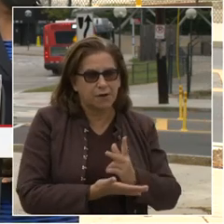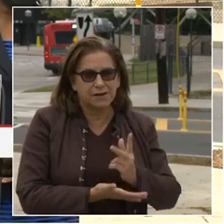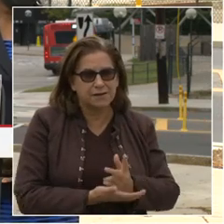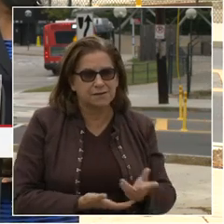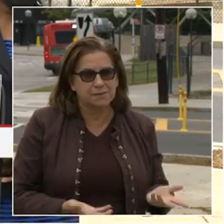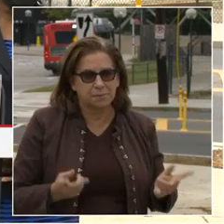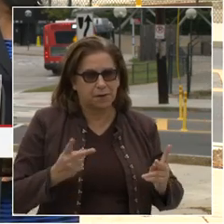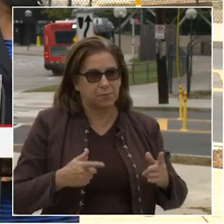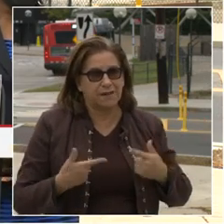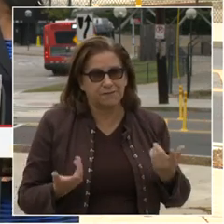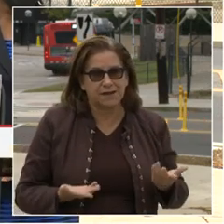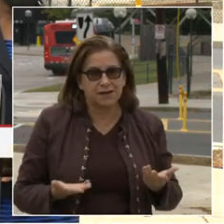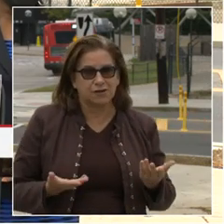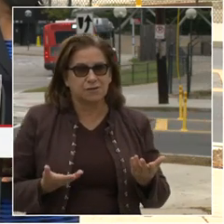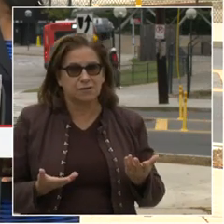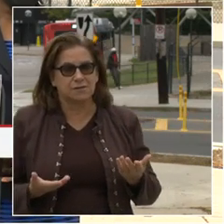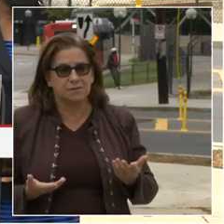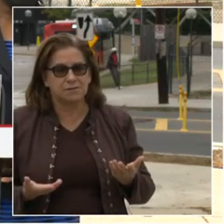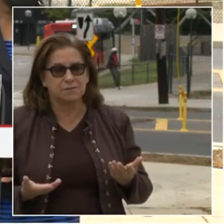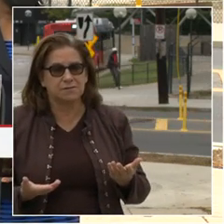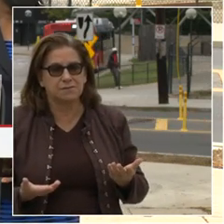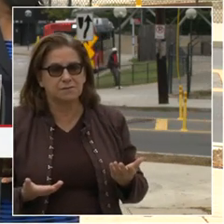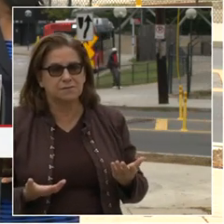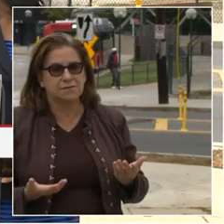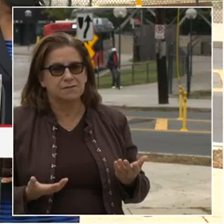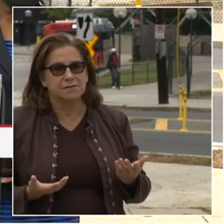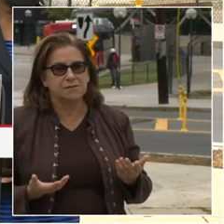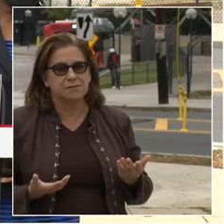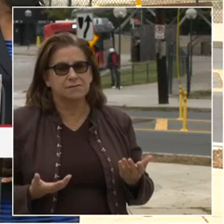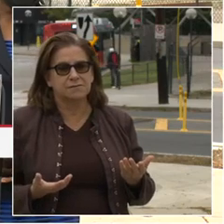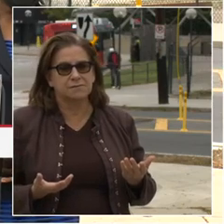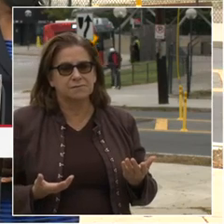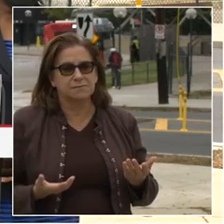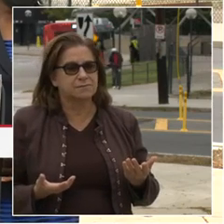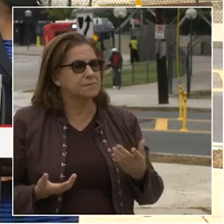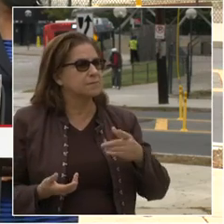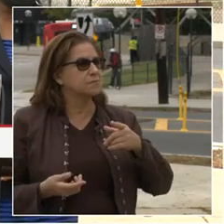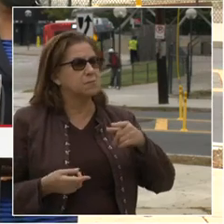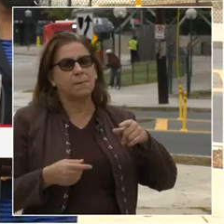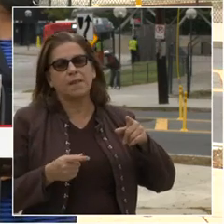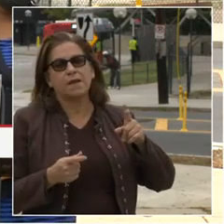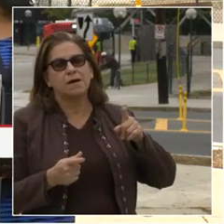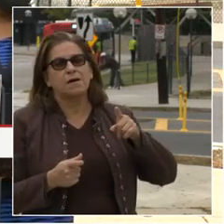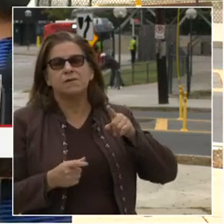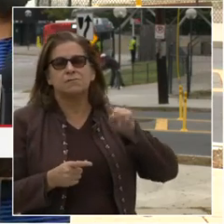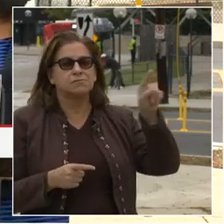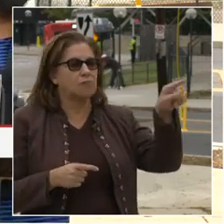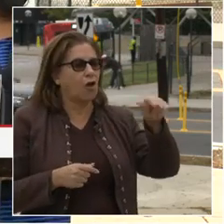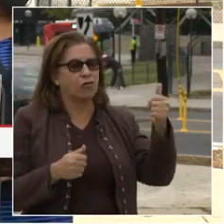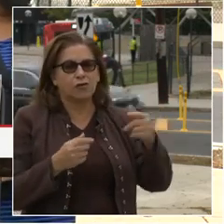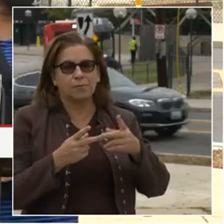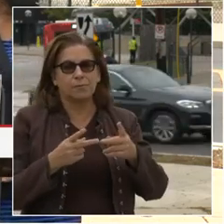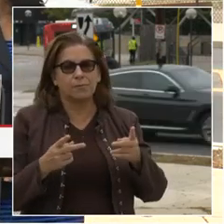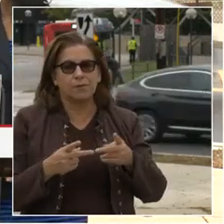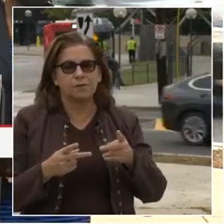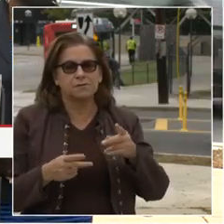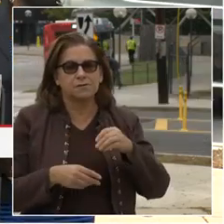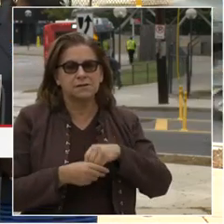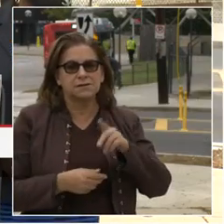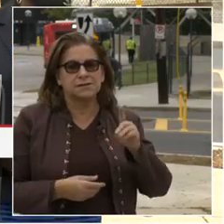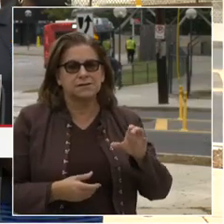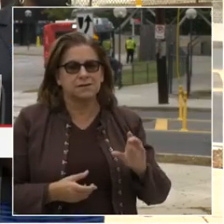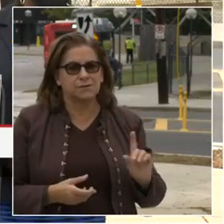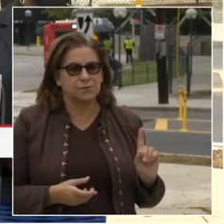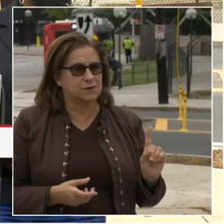city, that if there's an active center, there is a designation